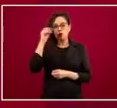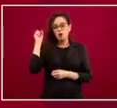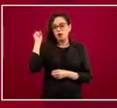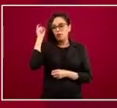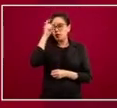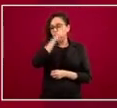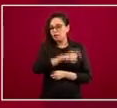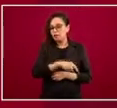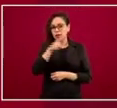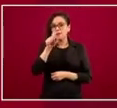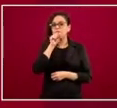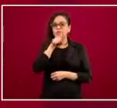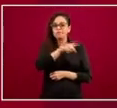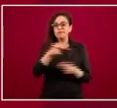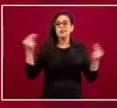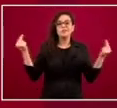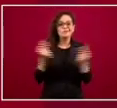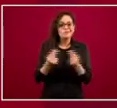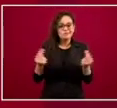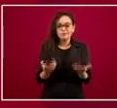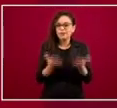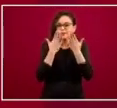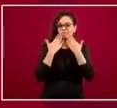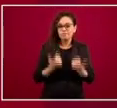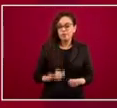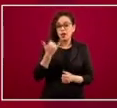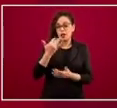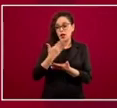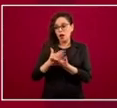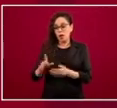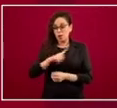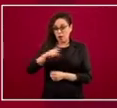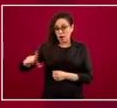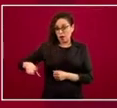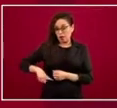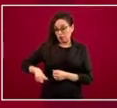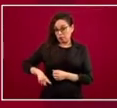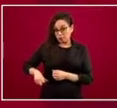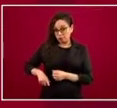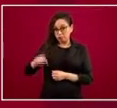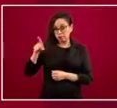We have carried out a very extensive exploration operation, but